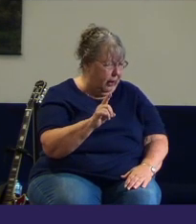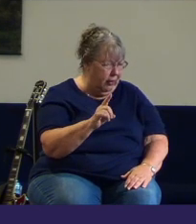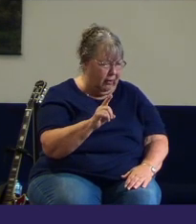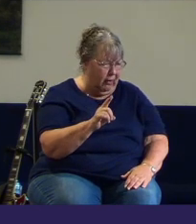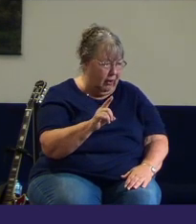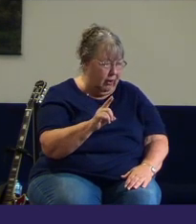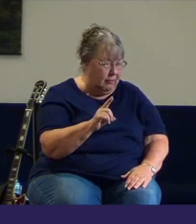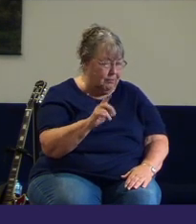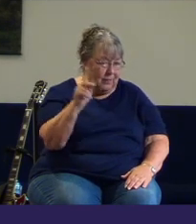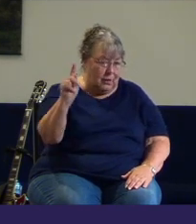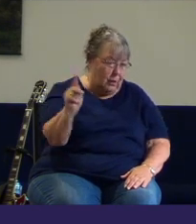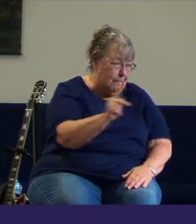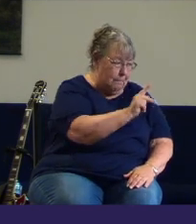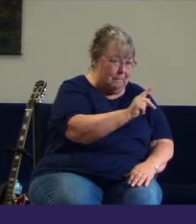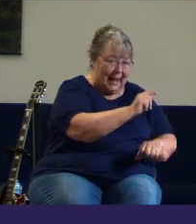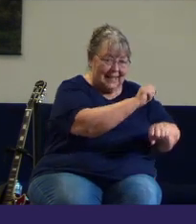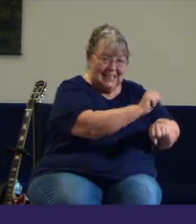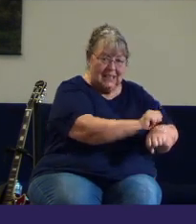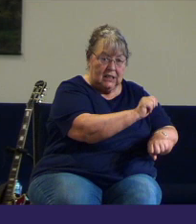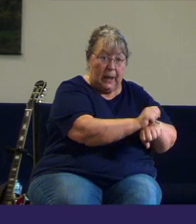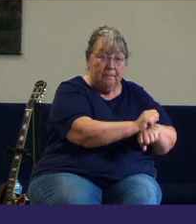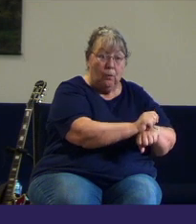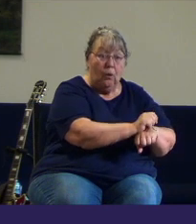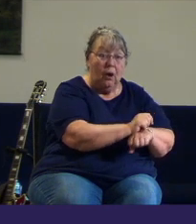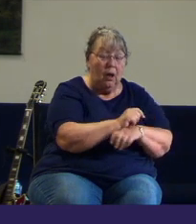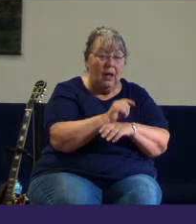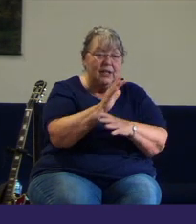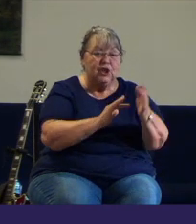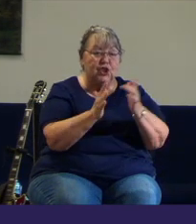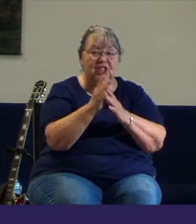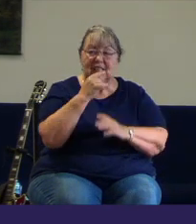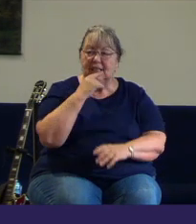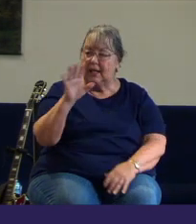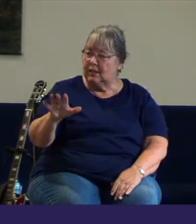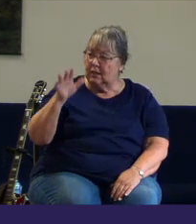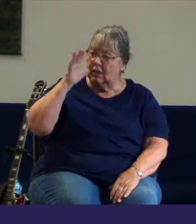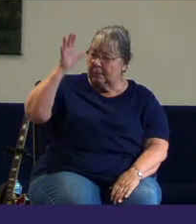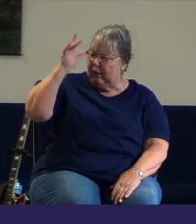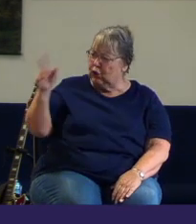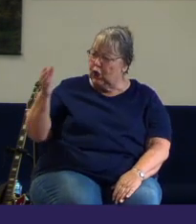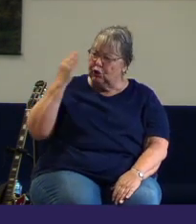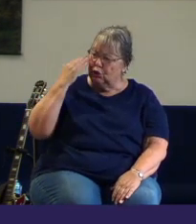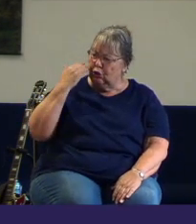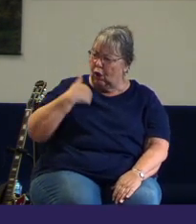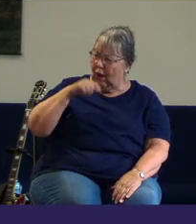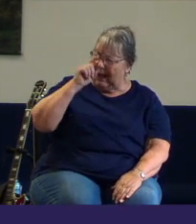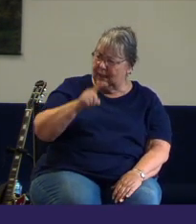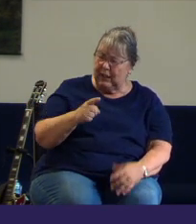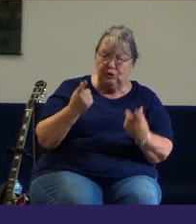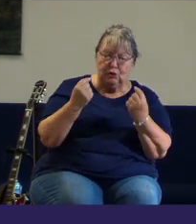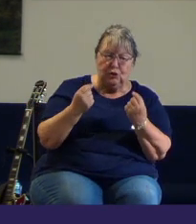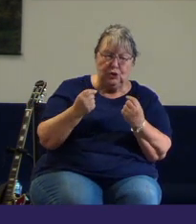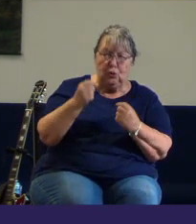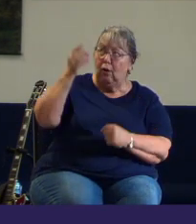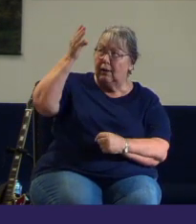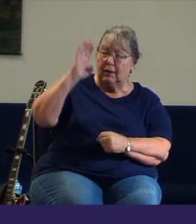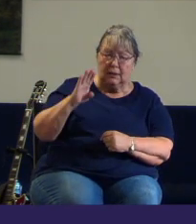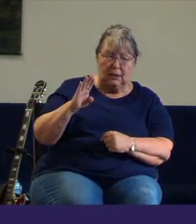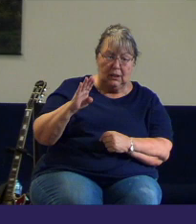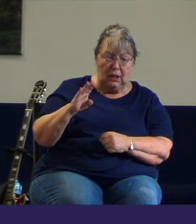go back to the temple, and Jesus says to his parents, "Did you not know that I had to be in the house of my